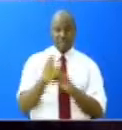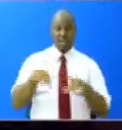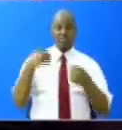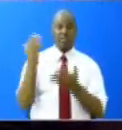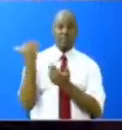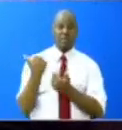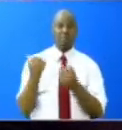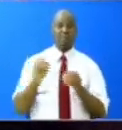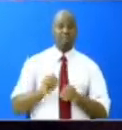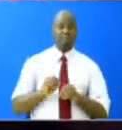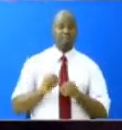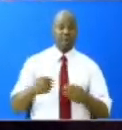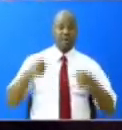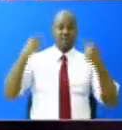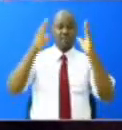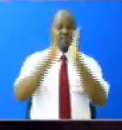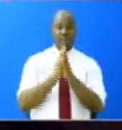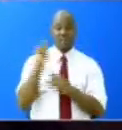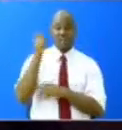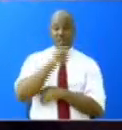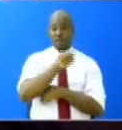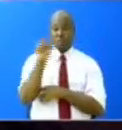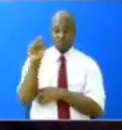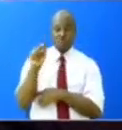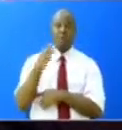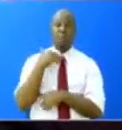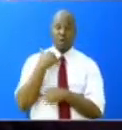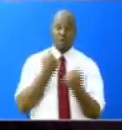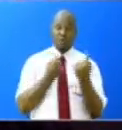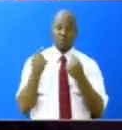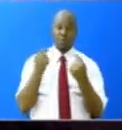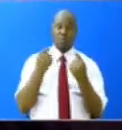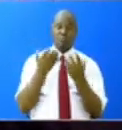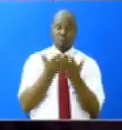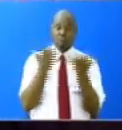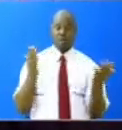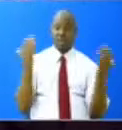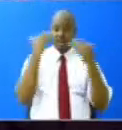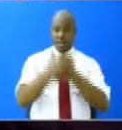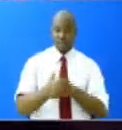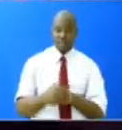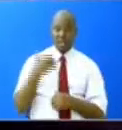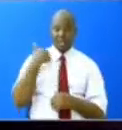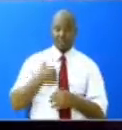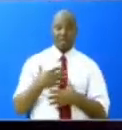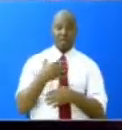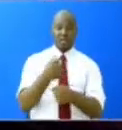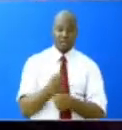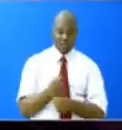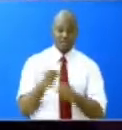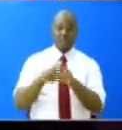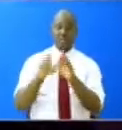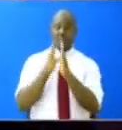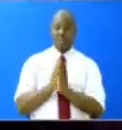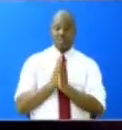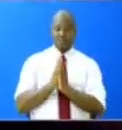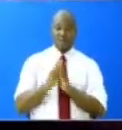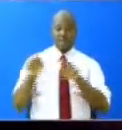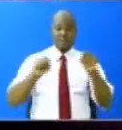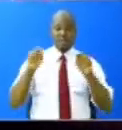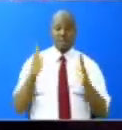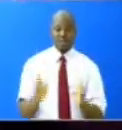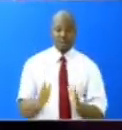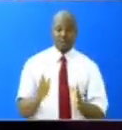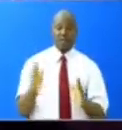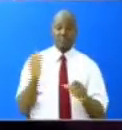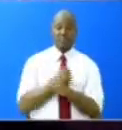hope, to inspire them. Right. And those are the Kenyans I want to talk tonight. And I trust and pray that the moderators